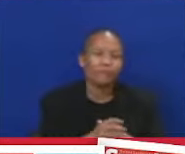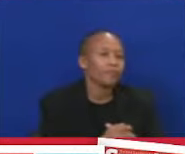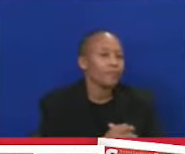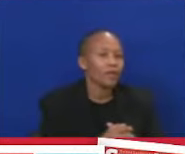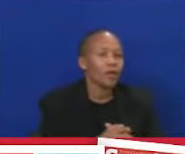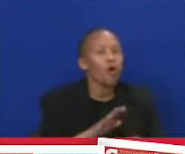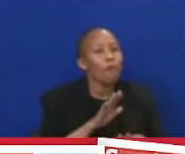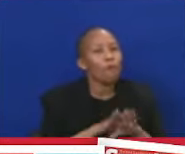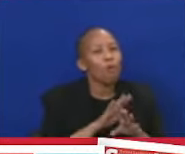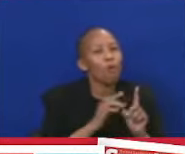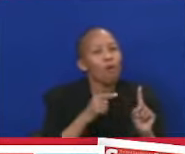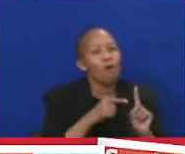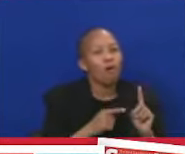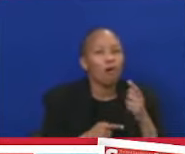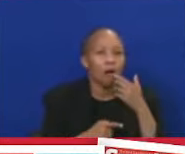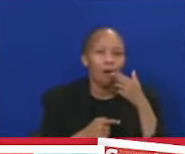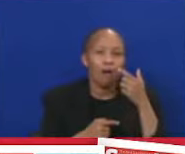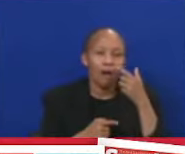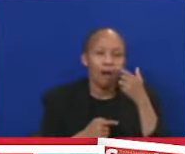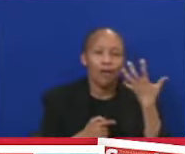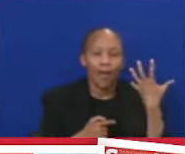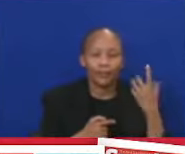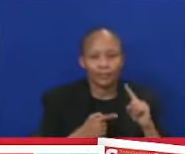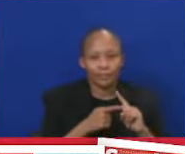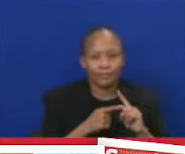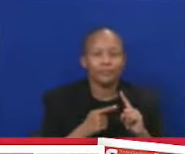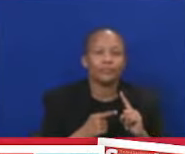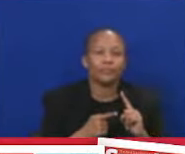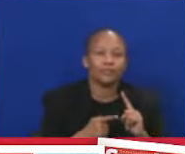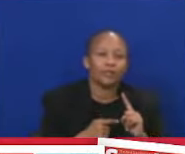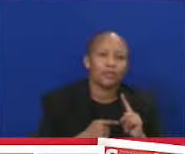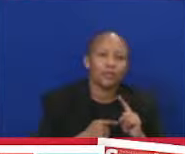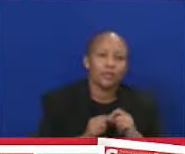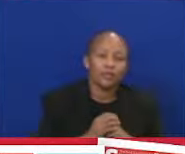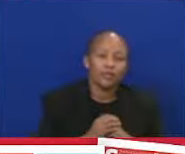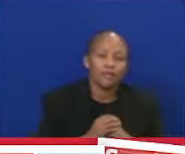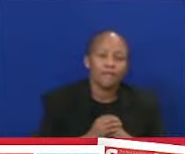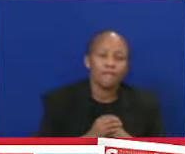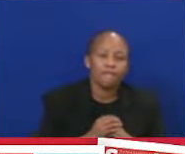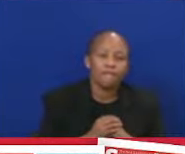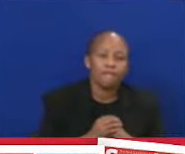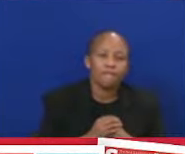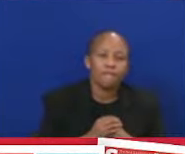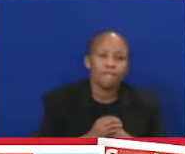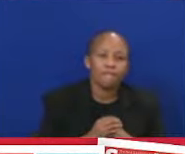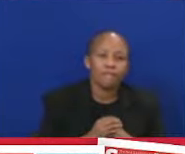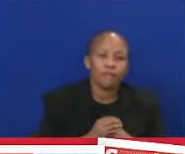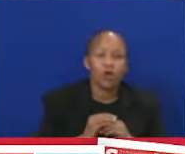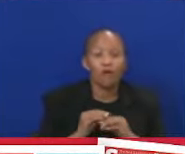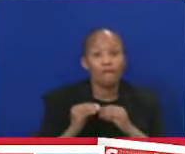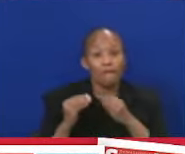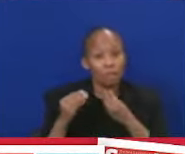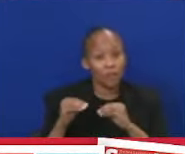us or identified business associates of Mr. Bushuha who is in the same